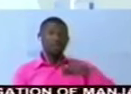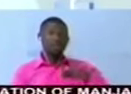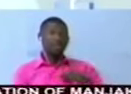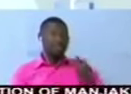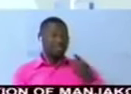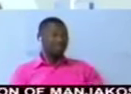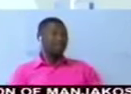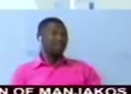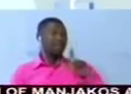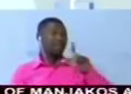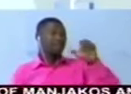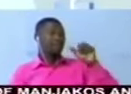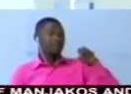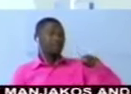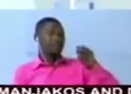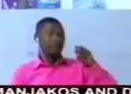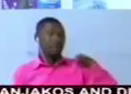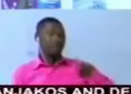table.